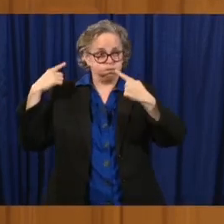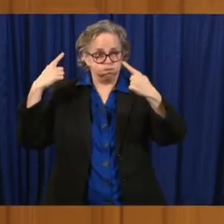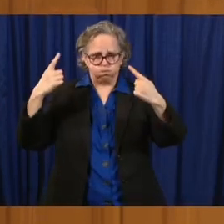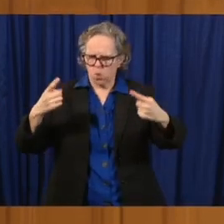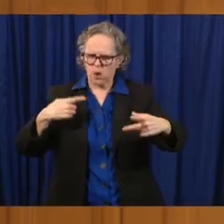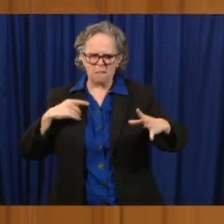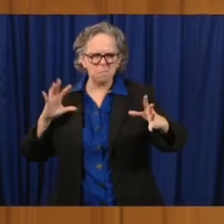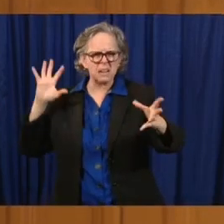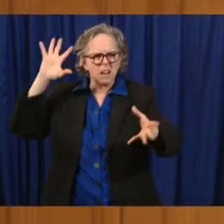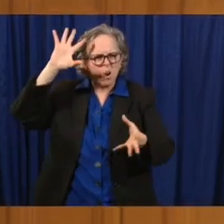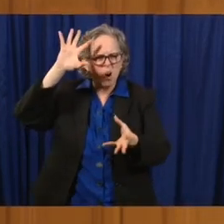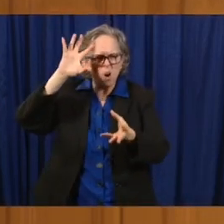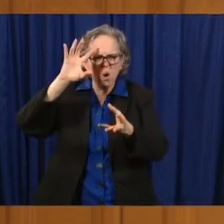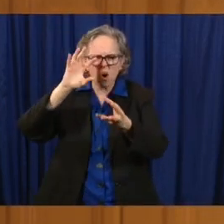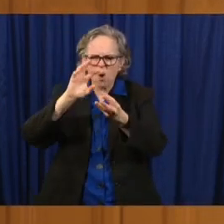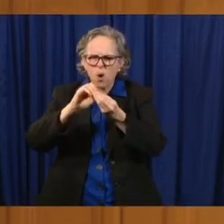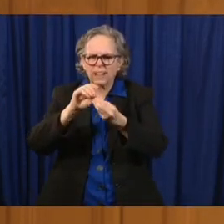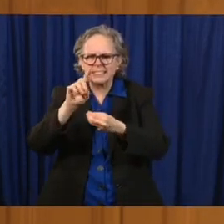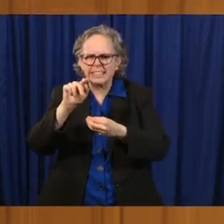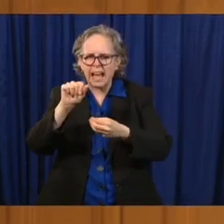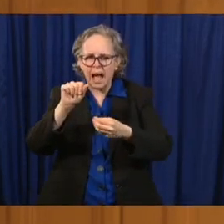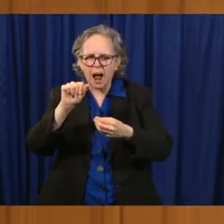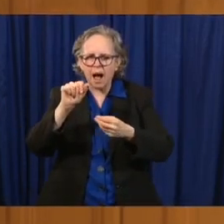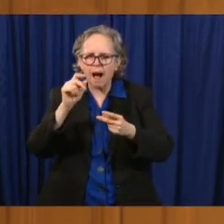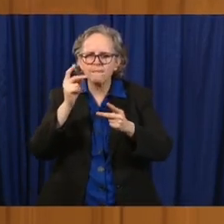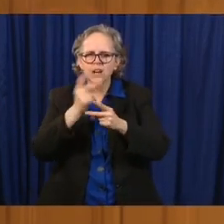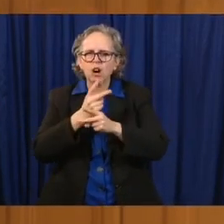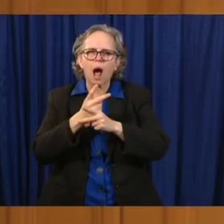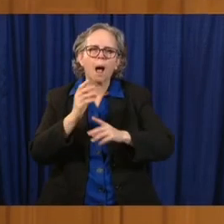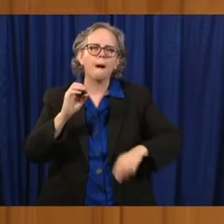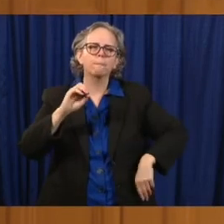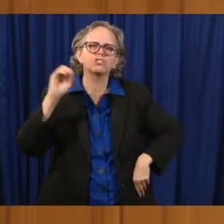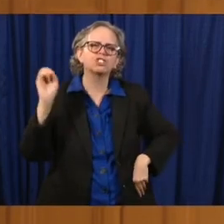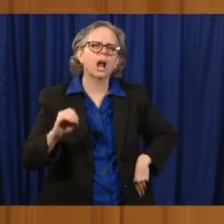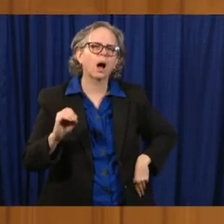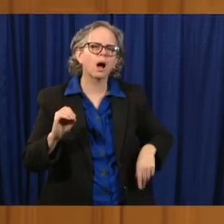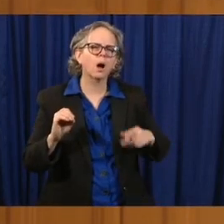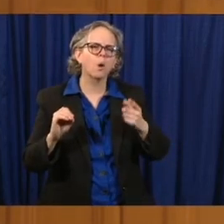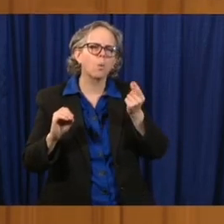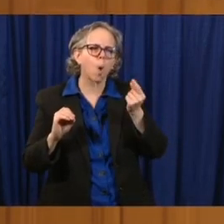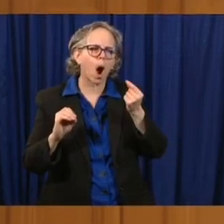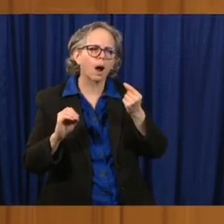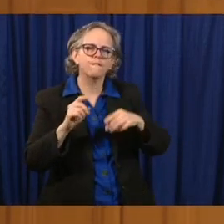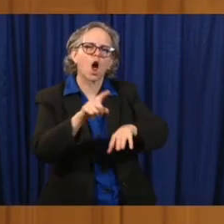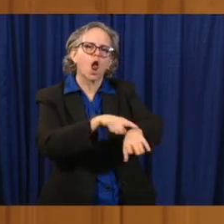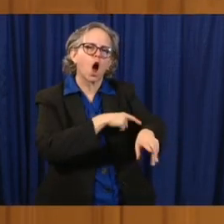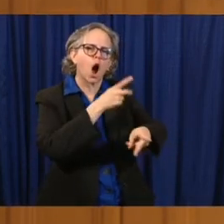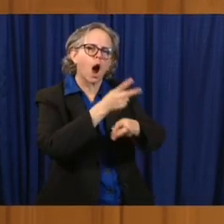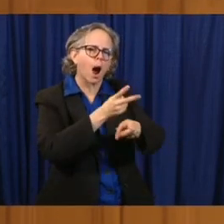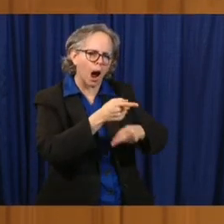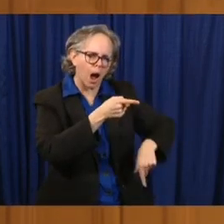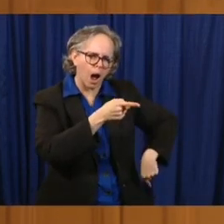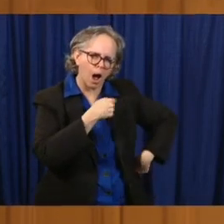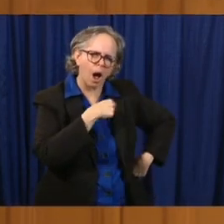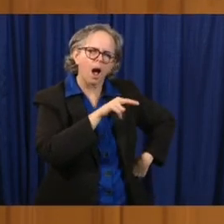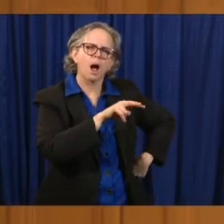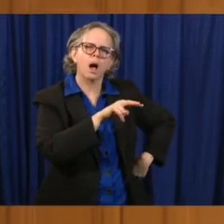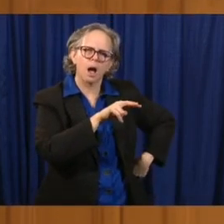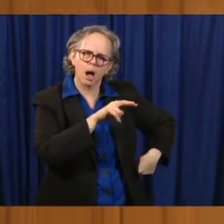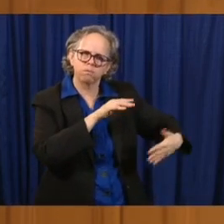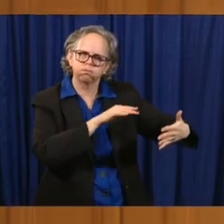see in long-term care facilities. And we are going deeper than that. We will be sharing with you the names of